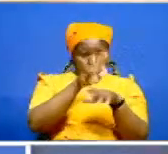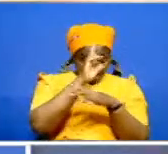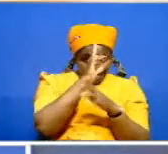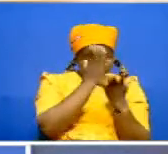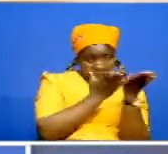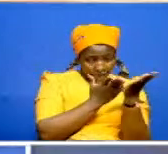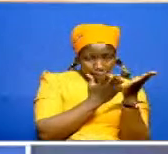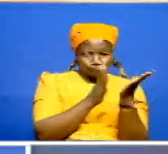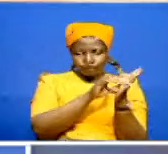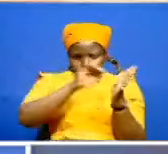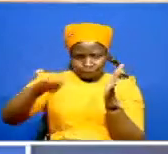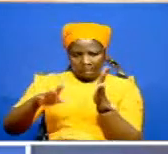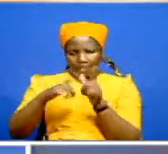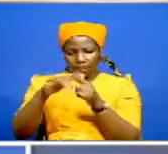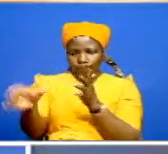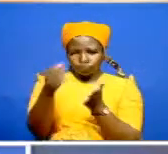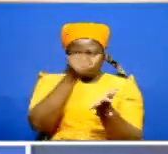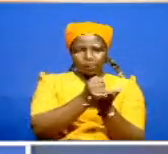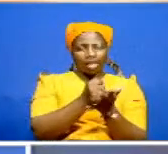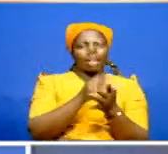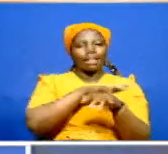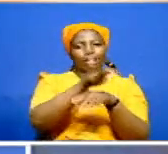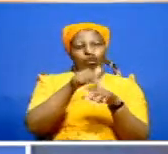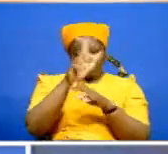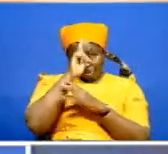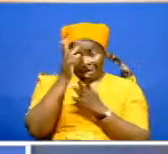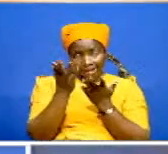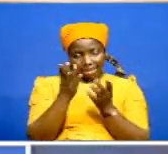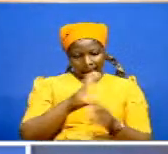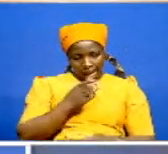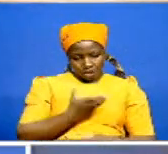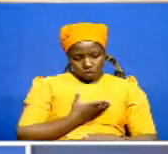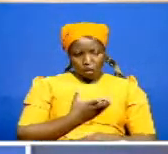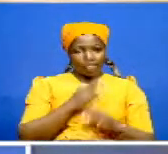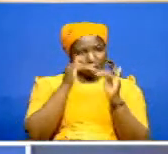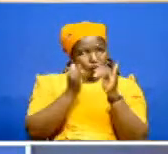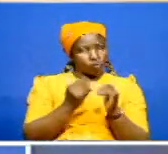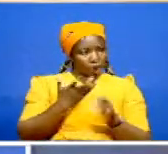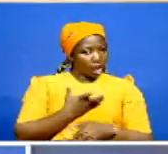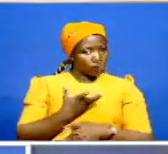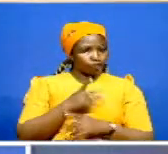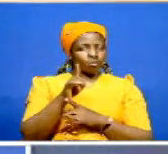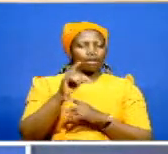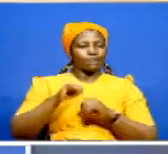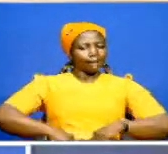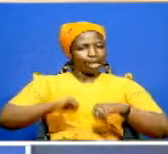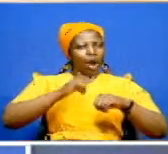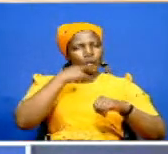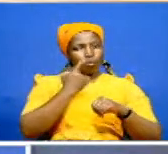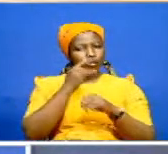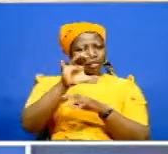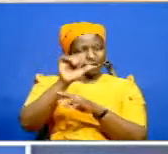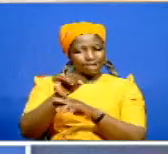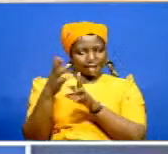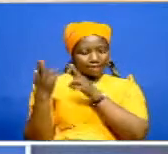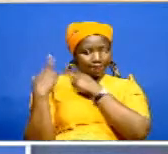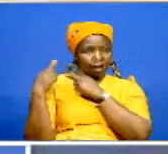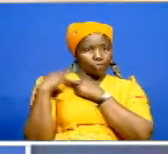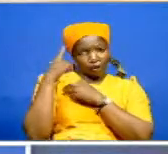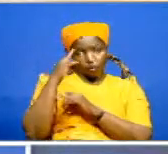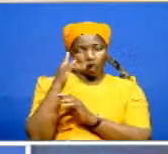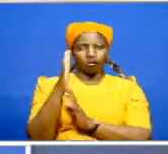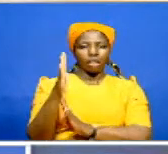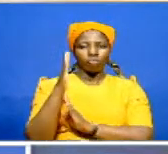Council. According to the bill, the newly established Kenya Police Council will be chaired by the Cabinet Secretary responsible for